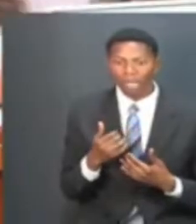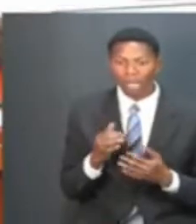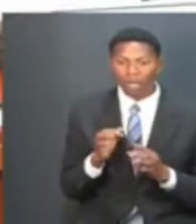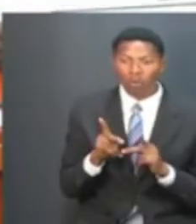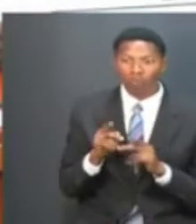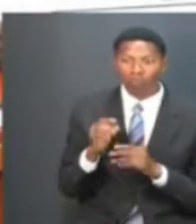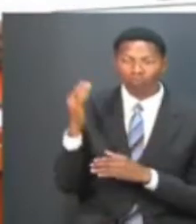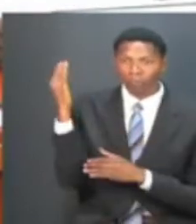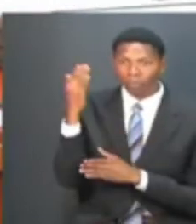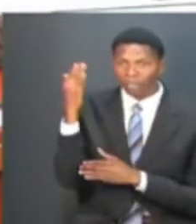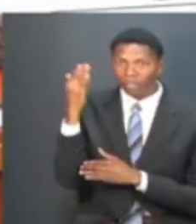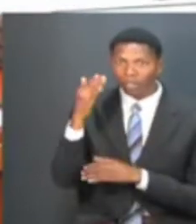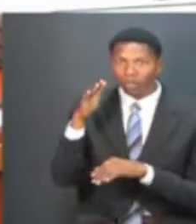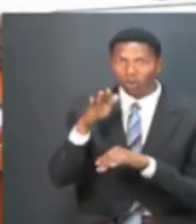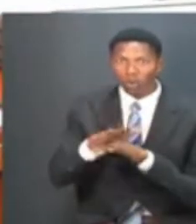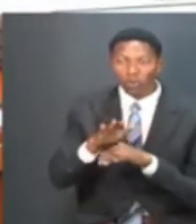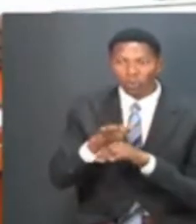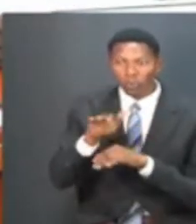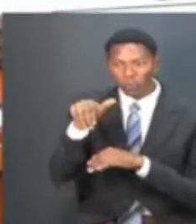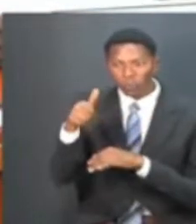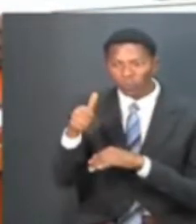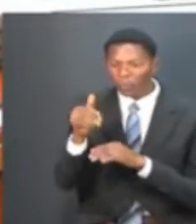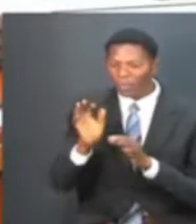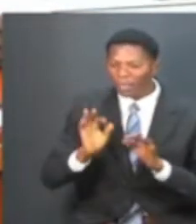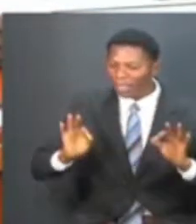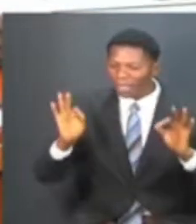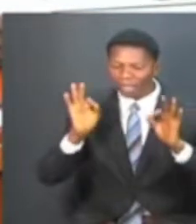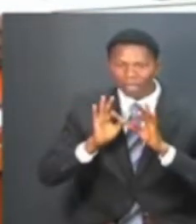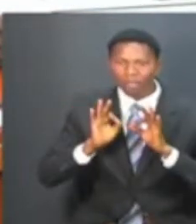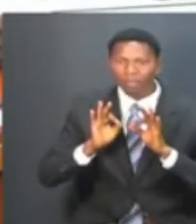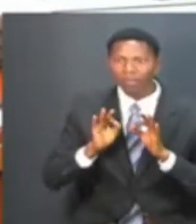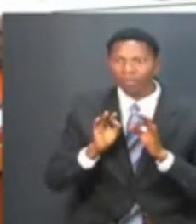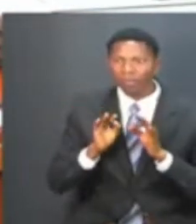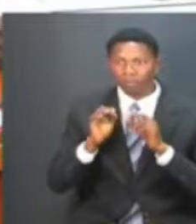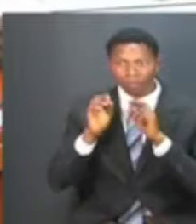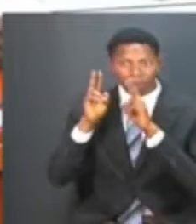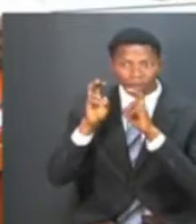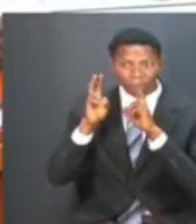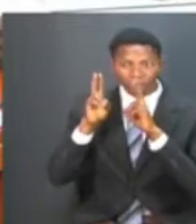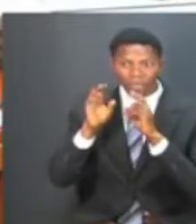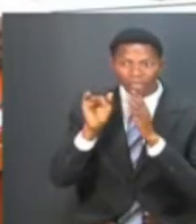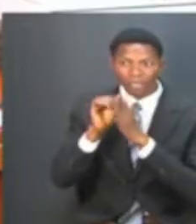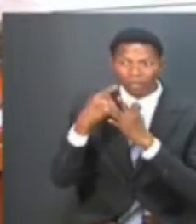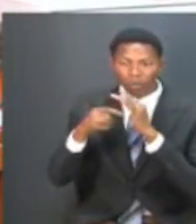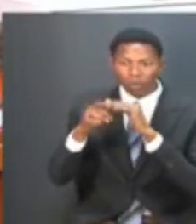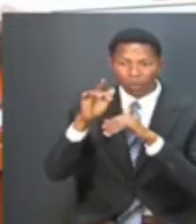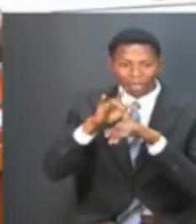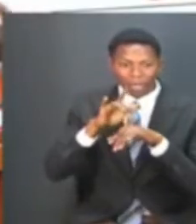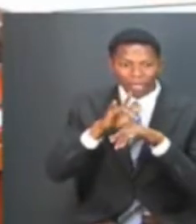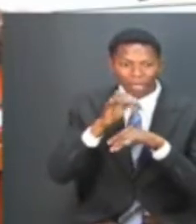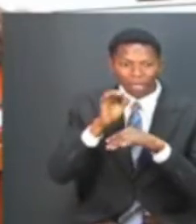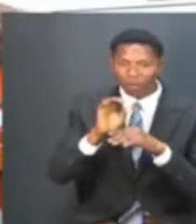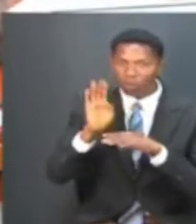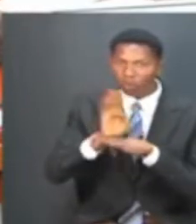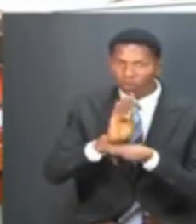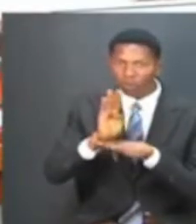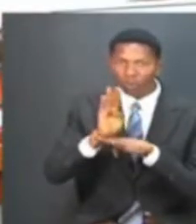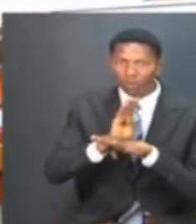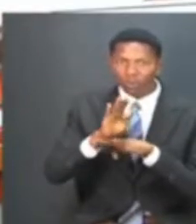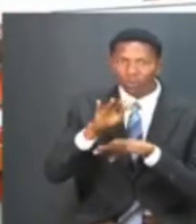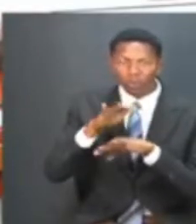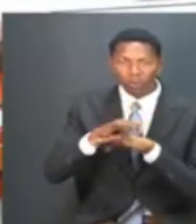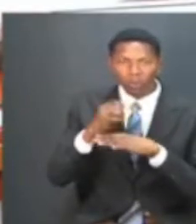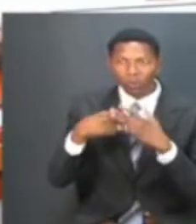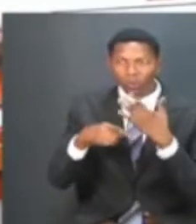on another critical national issue, which is the impact of entrepreneurship on the global